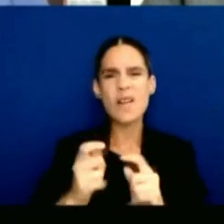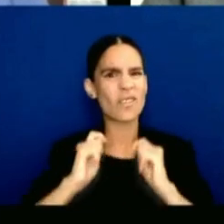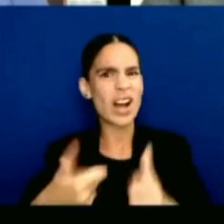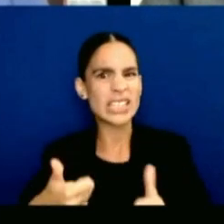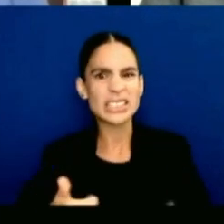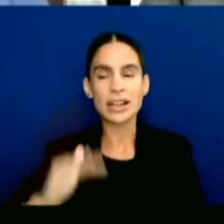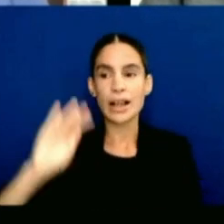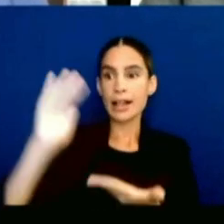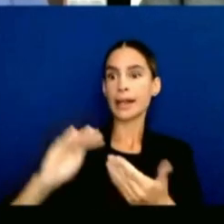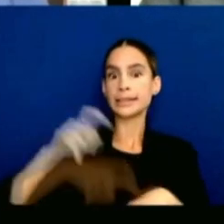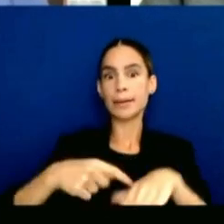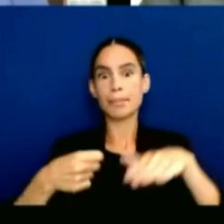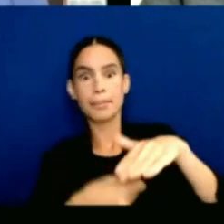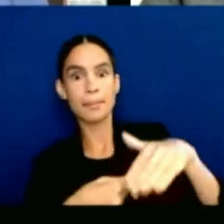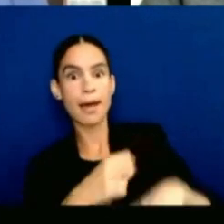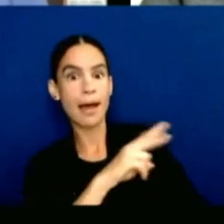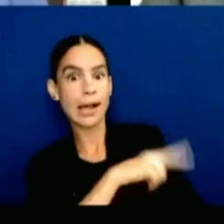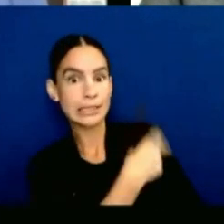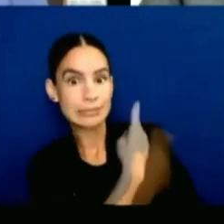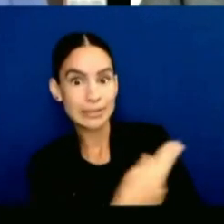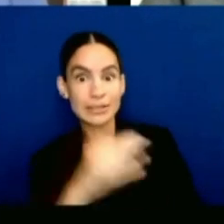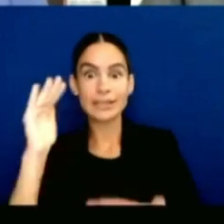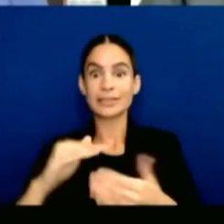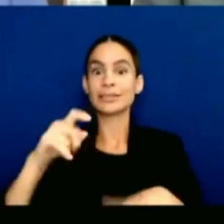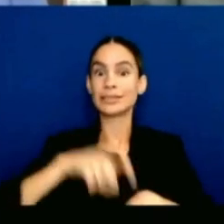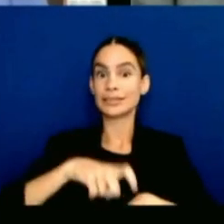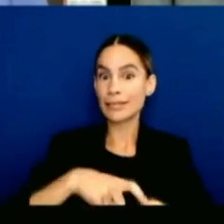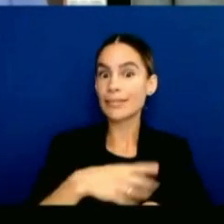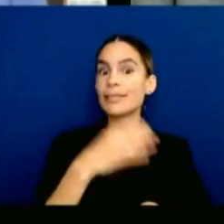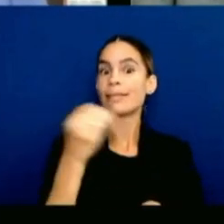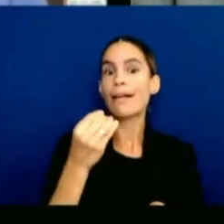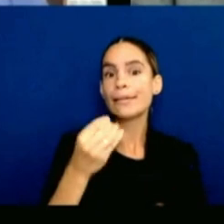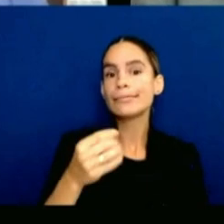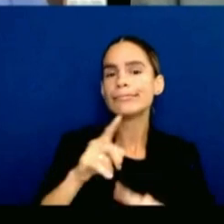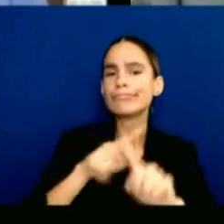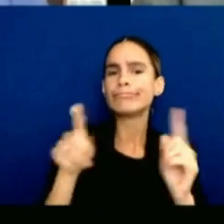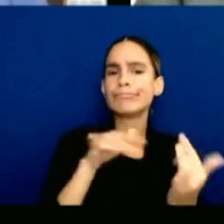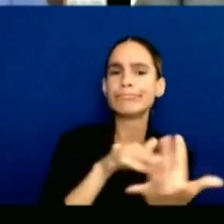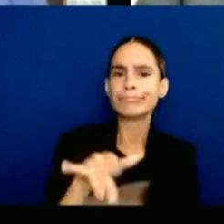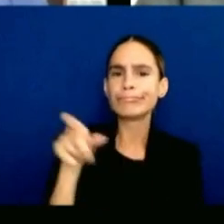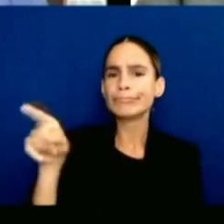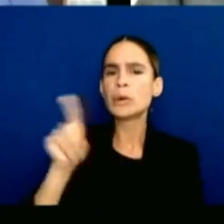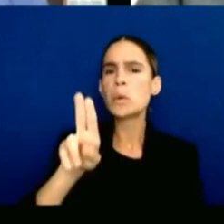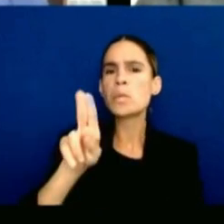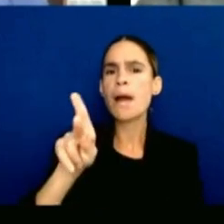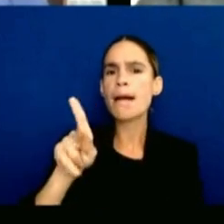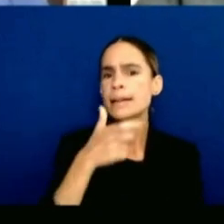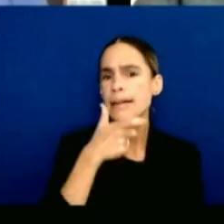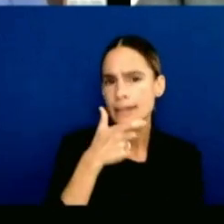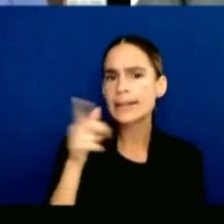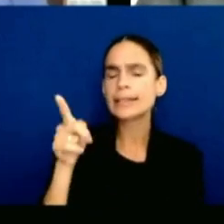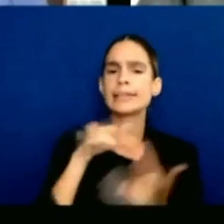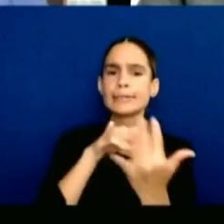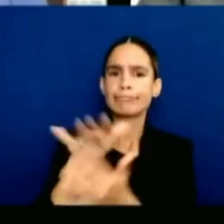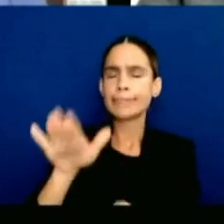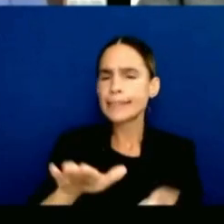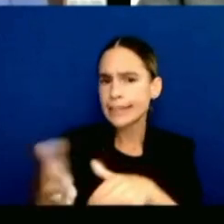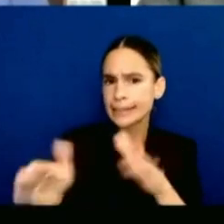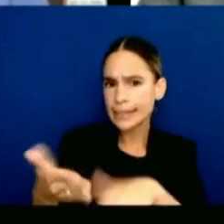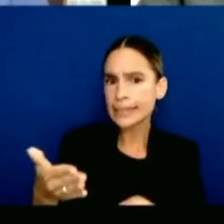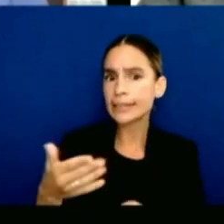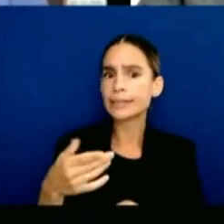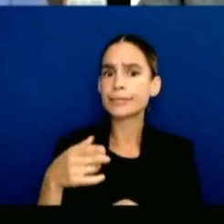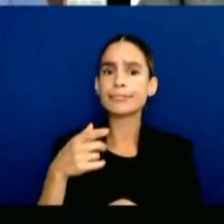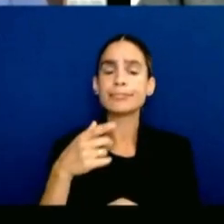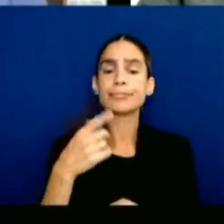UK looked at deaths in individuals on respirators requiring oxygen versus those